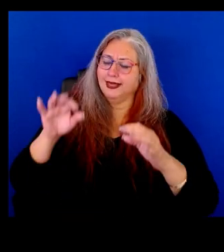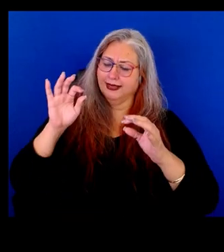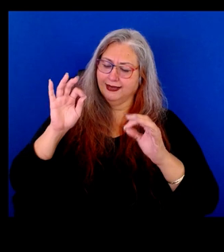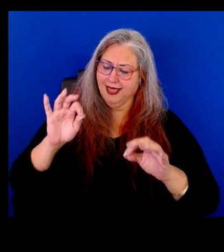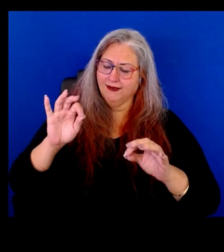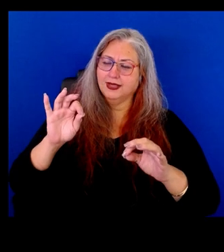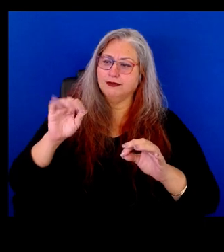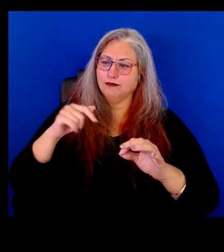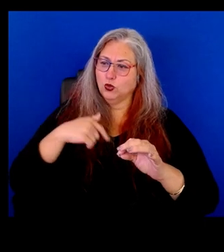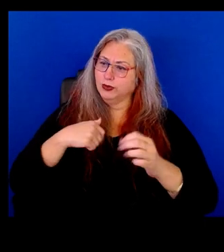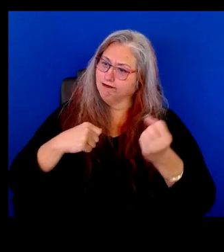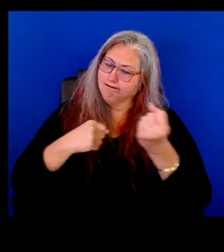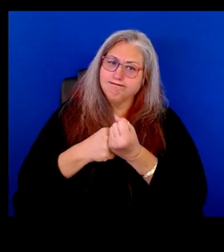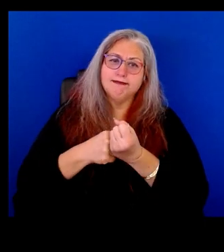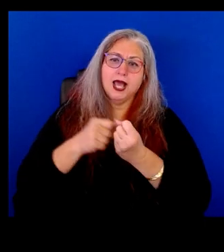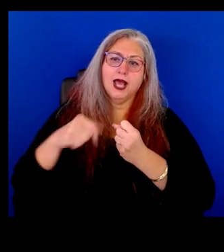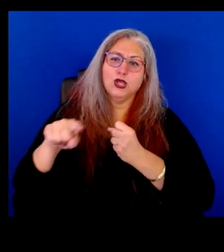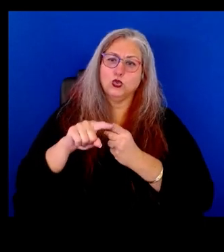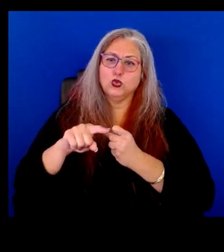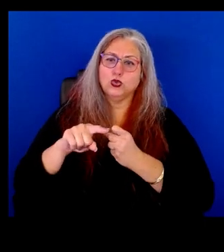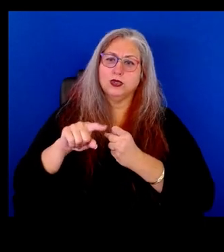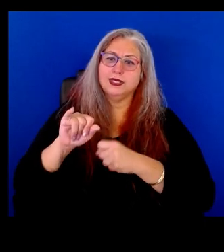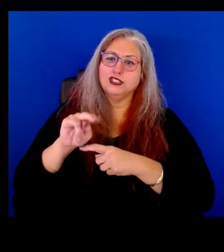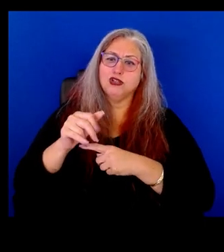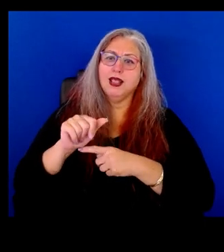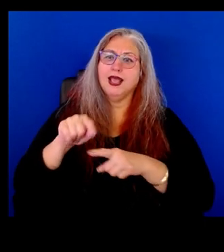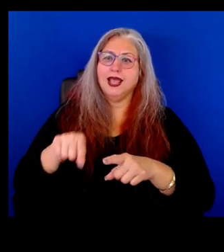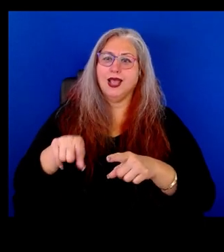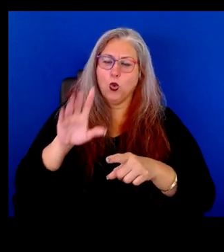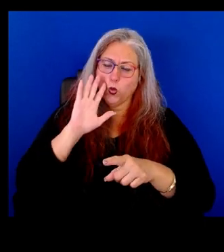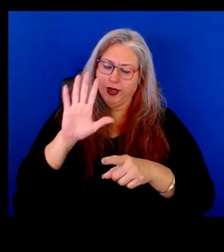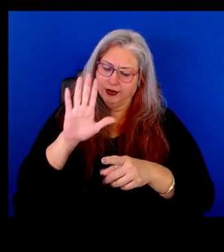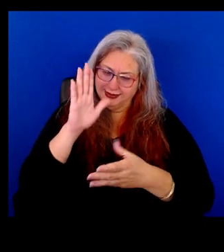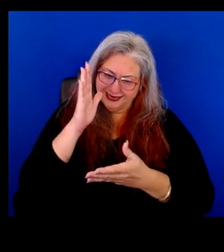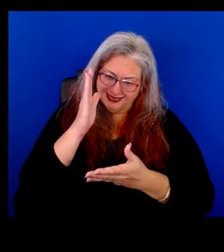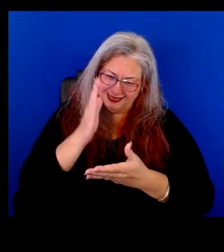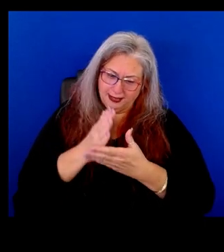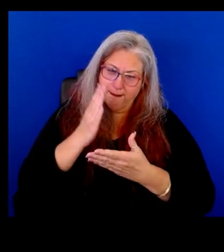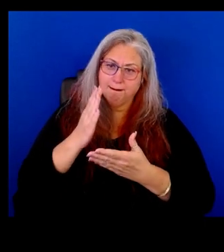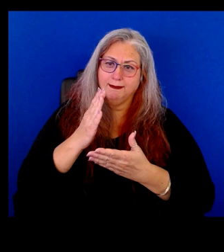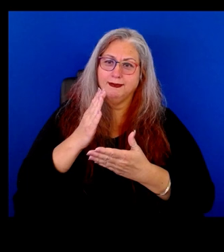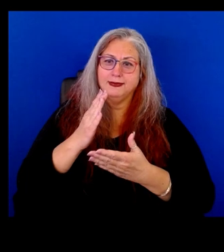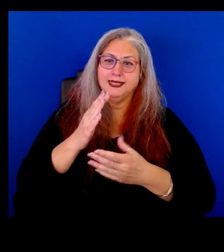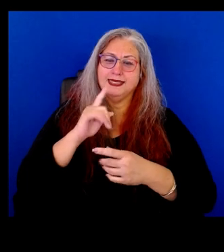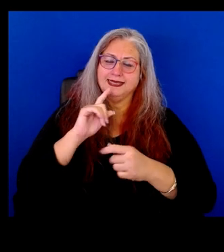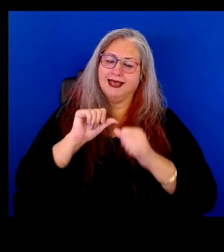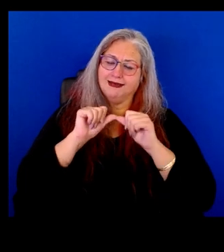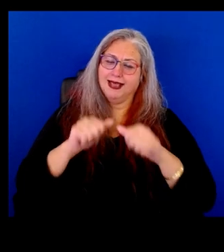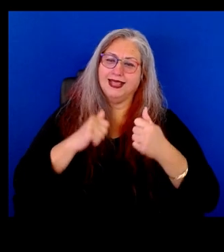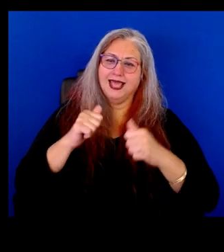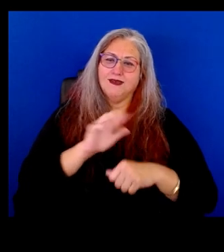Definitely. We stand with you. Inshallah, this will stop Viva